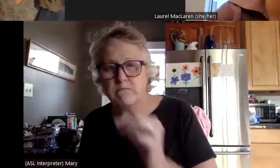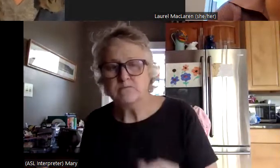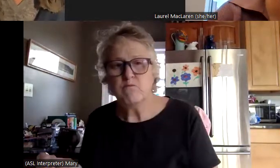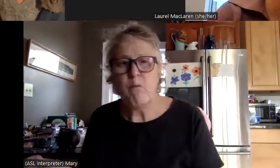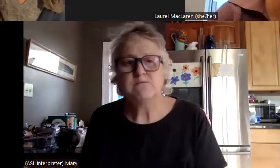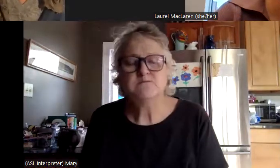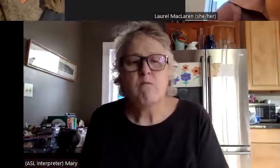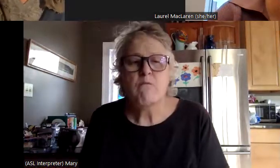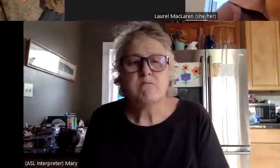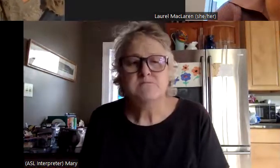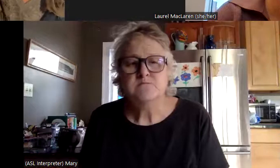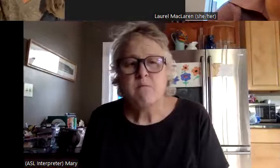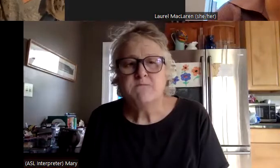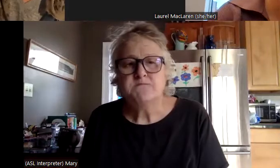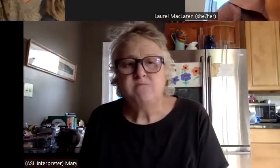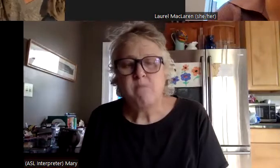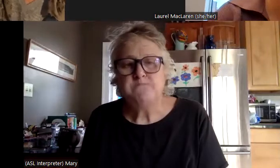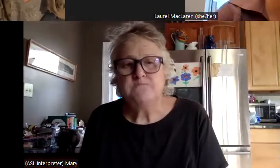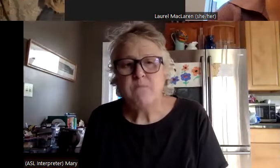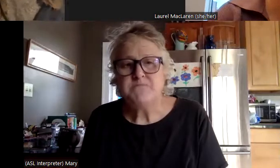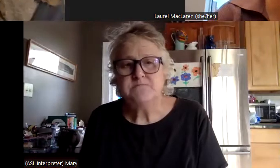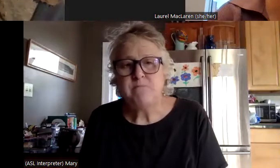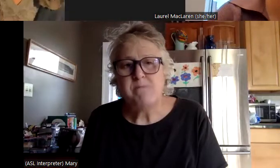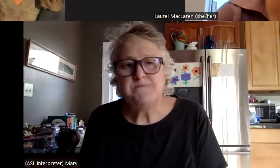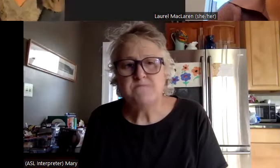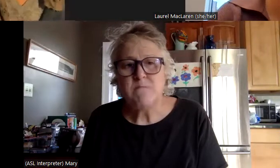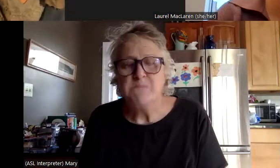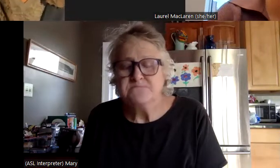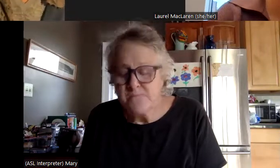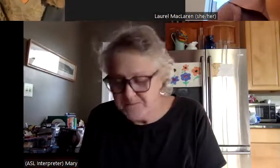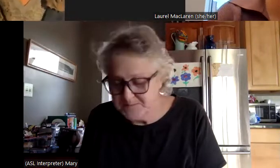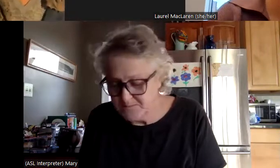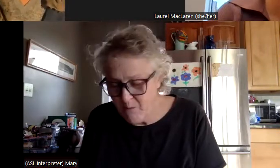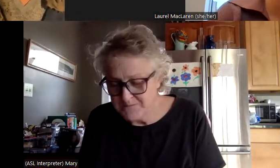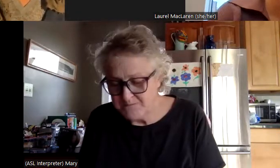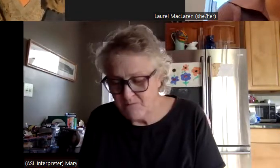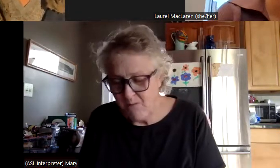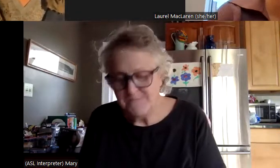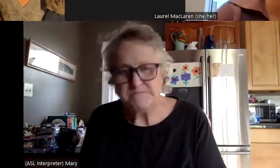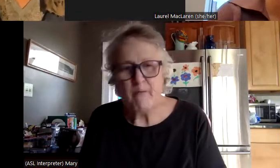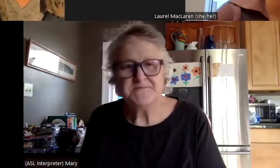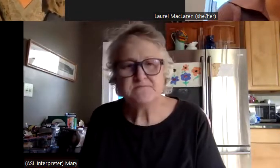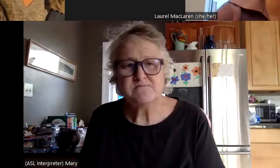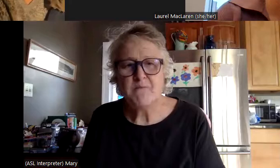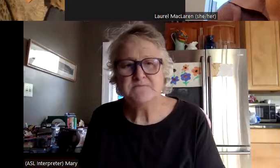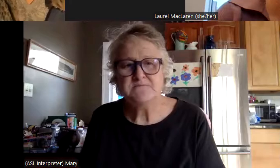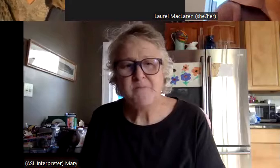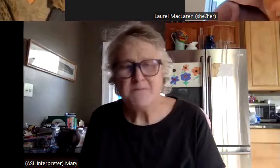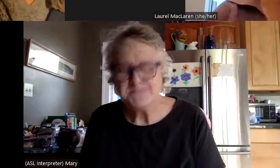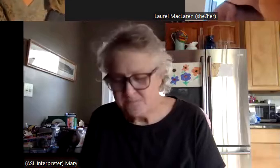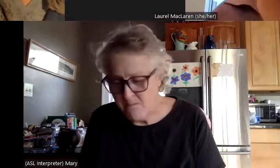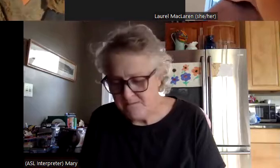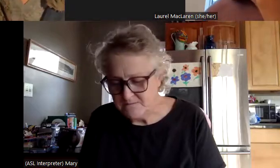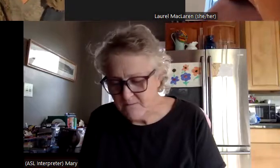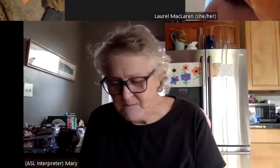degeneration, from years of having a whole lot of fun at the expense of my body and